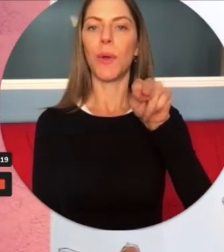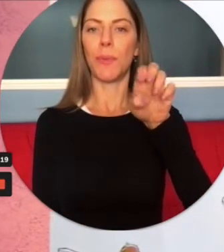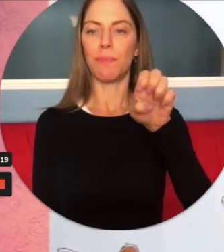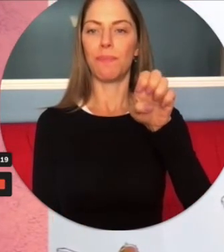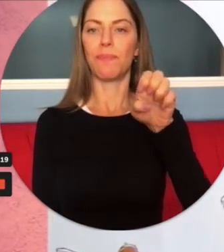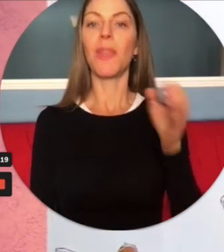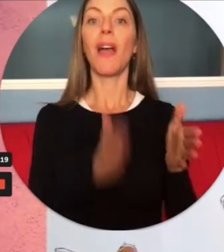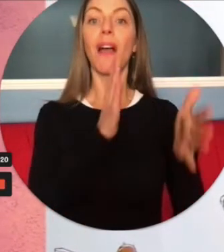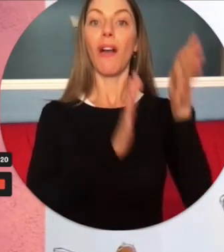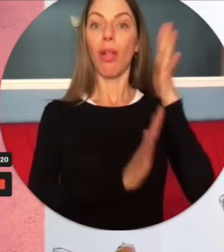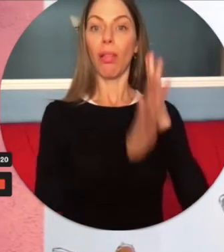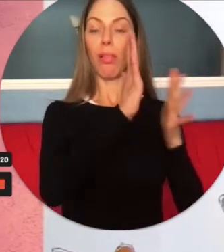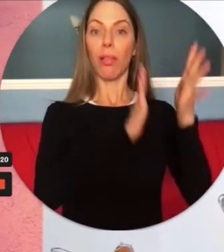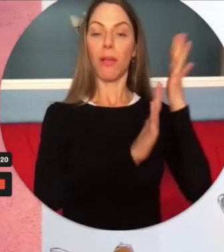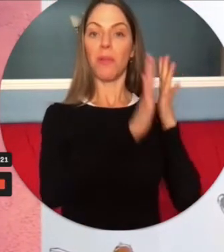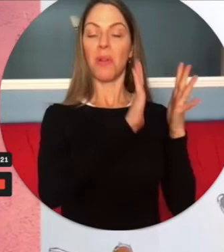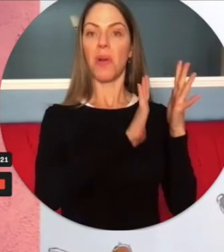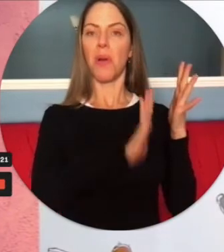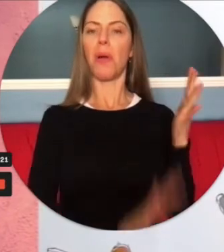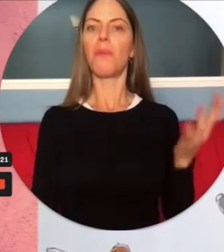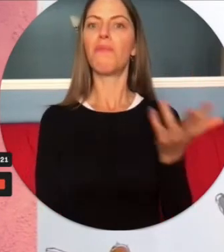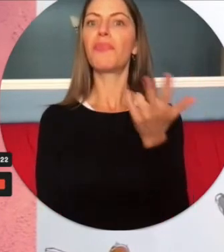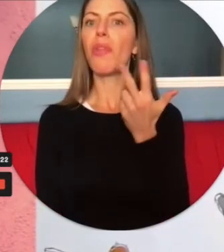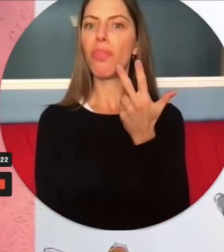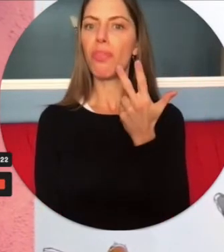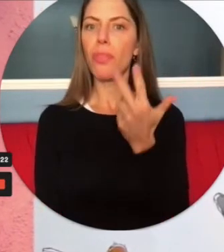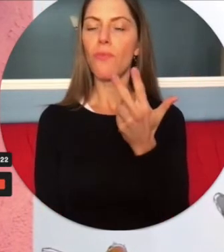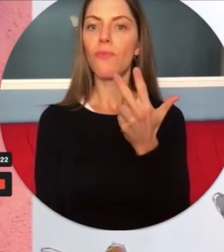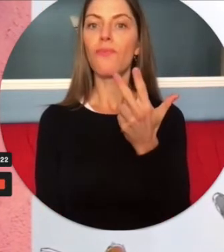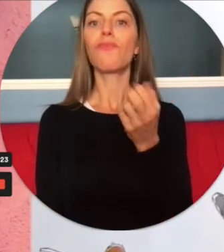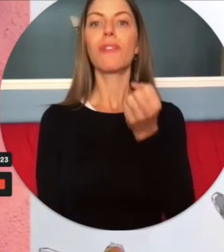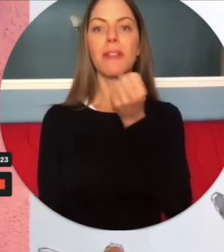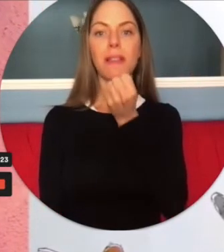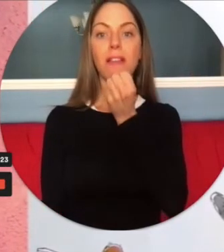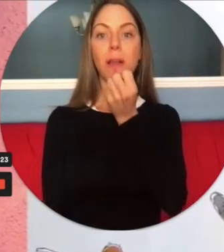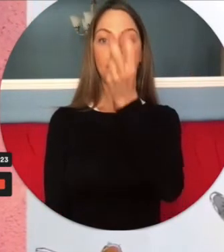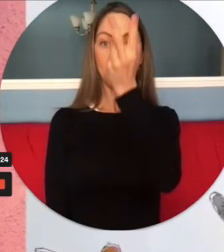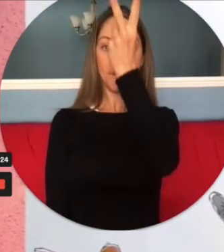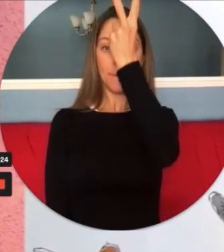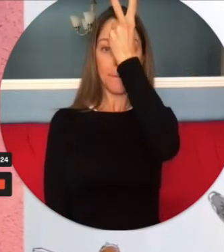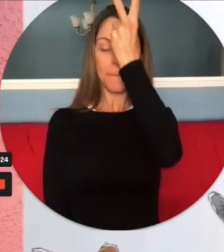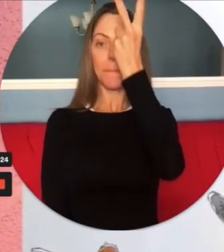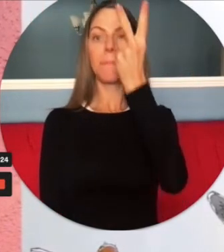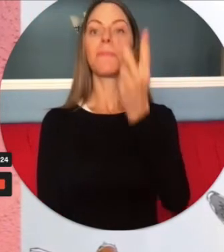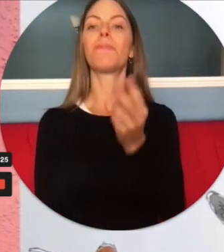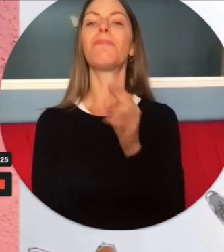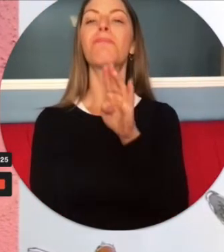they lived in a valley and the name of all three billy goats was gruff